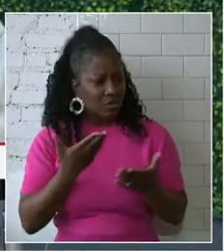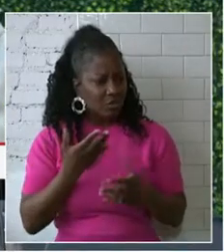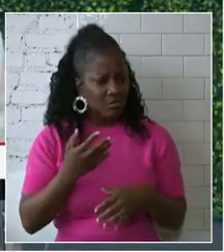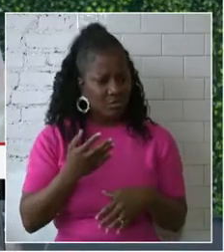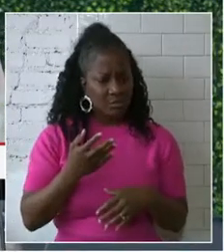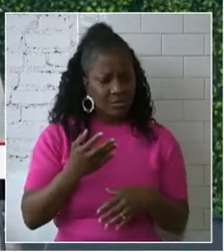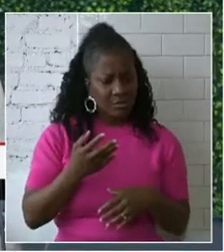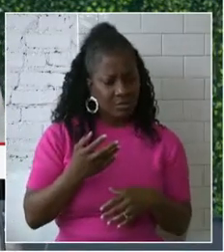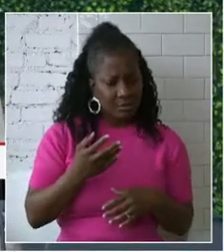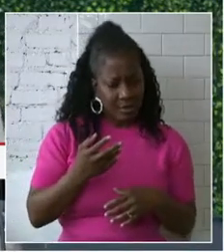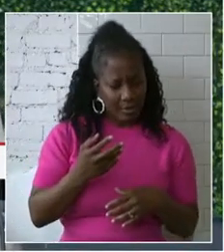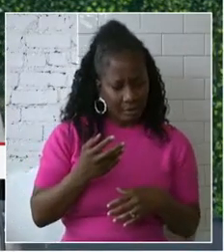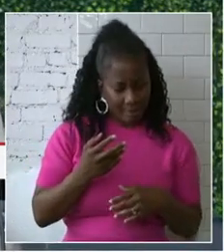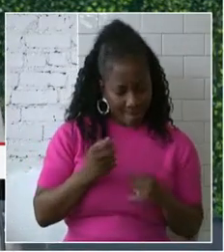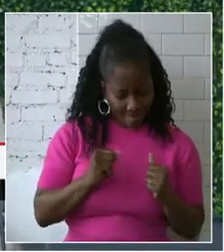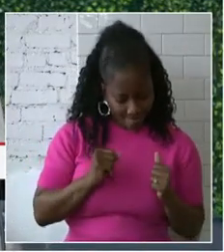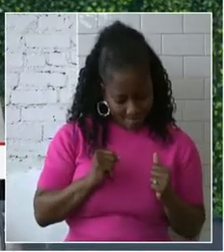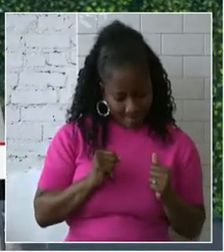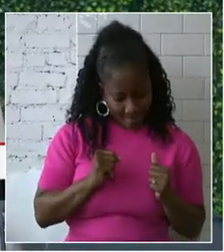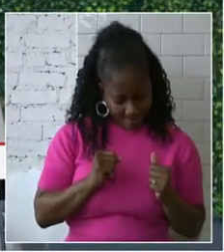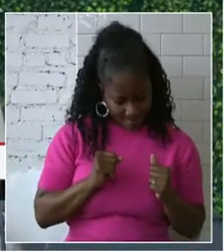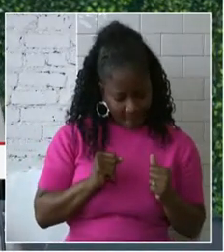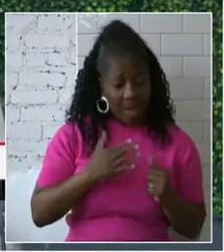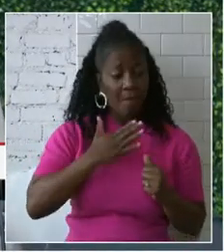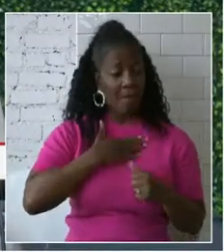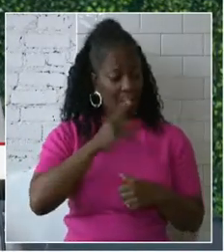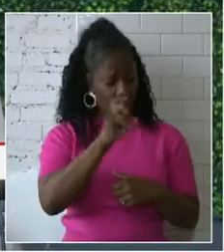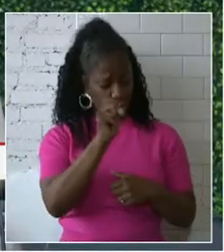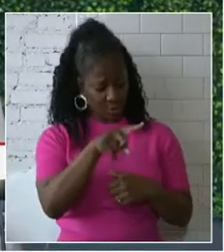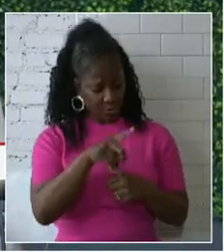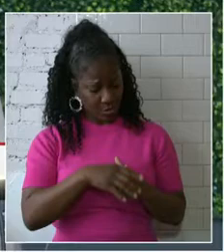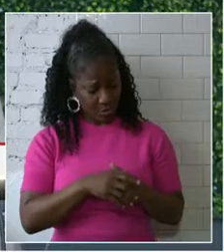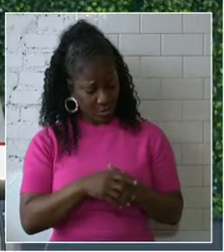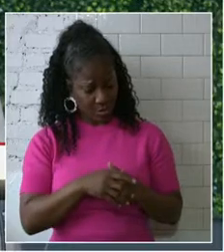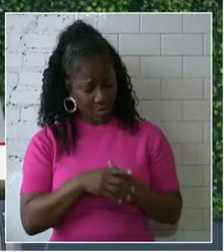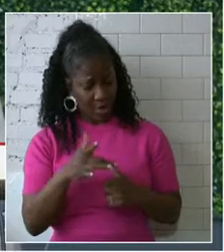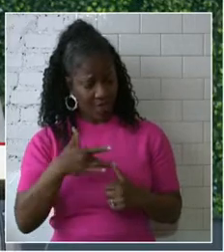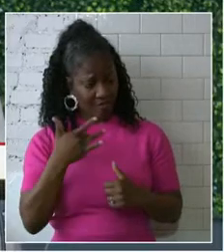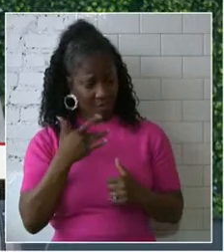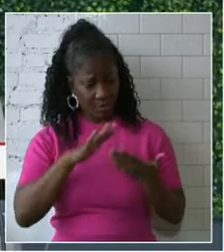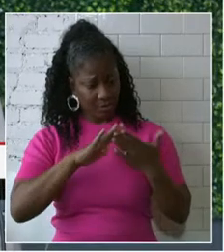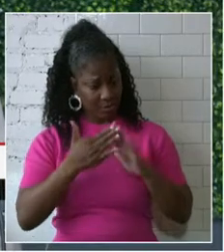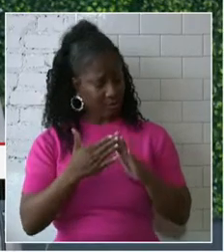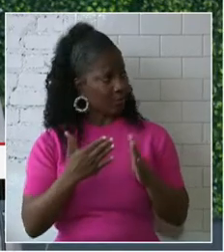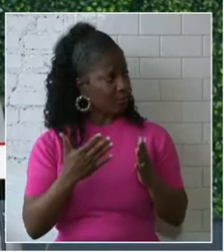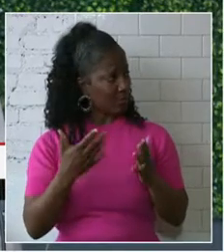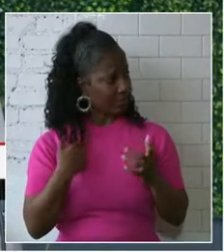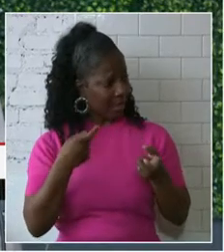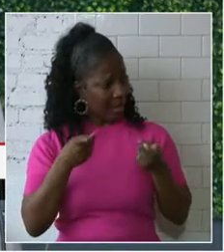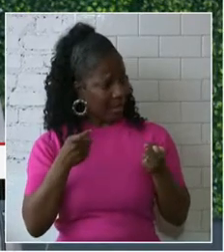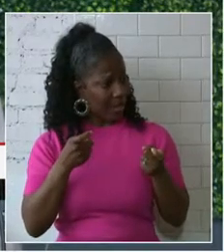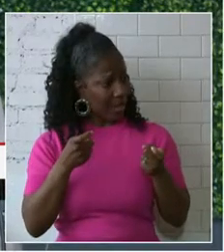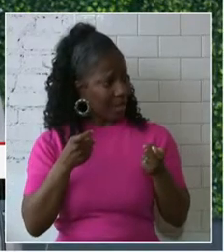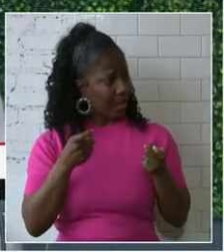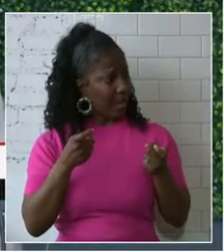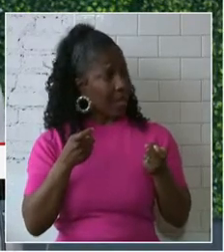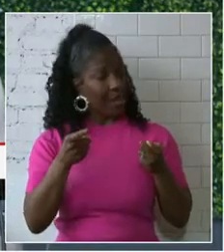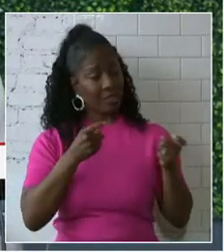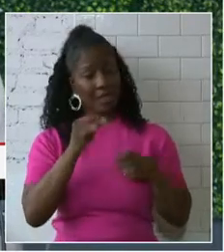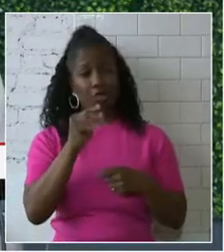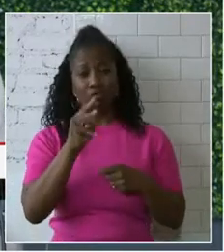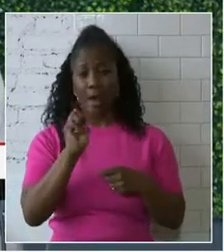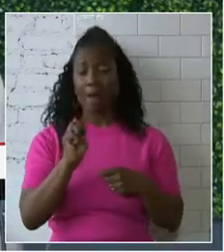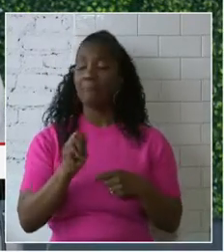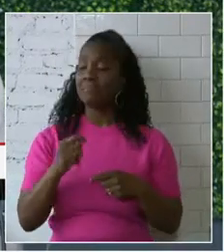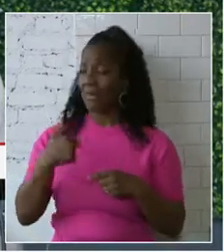police officers and every government. My question to you is, do you feel the city has a handle on crime right now? That is just... I do.